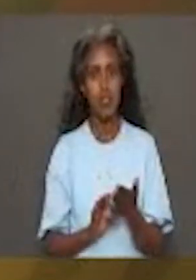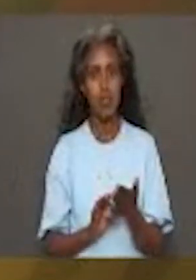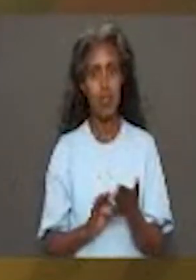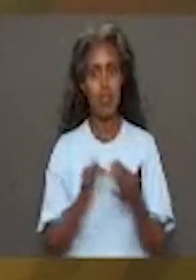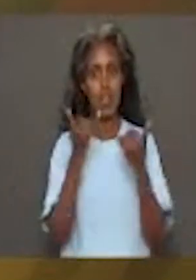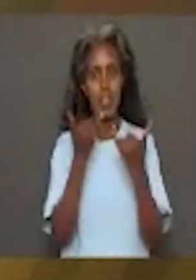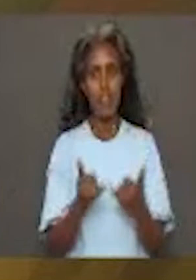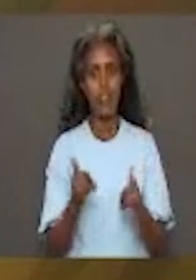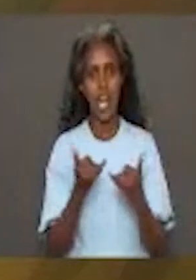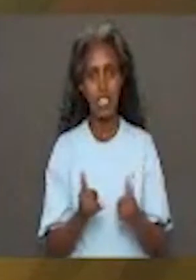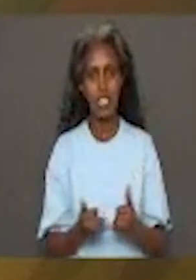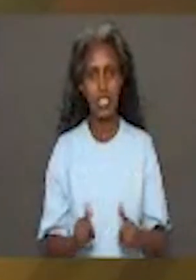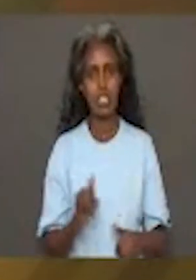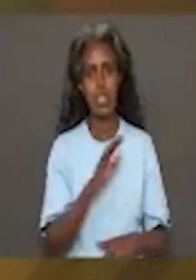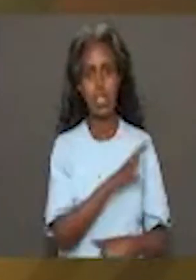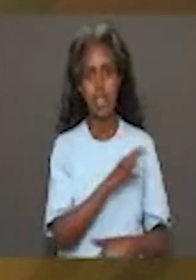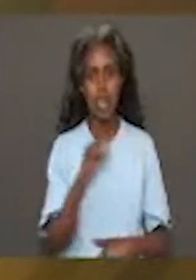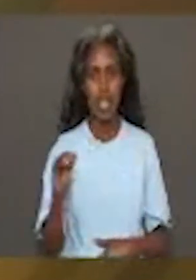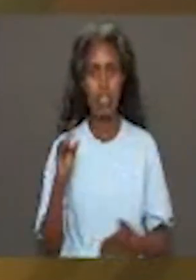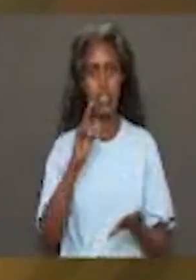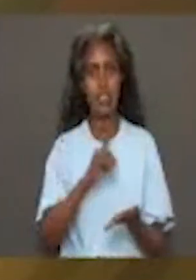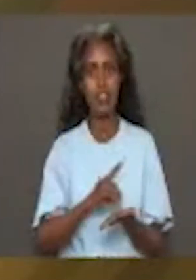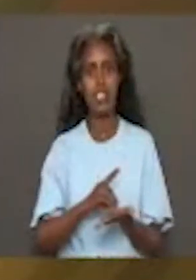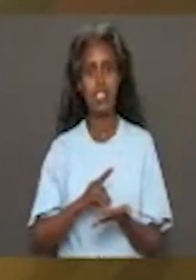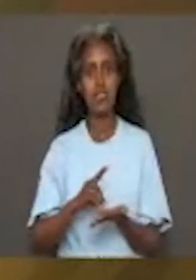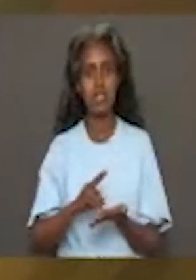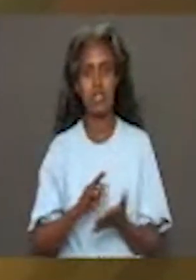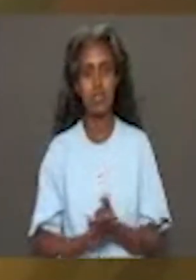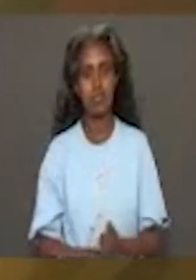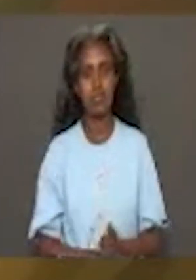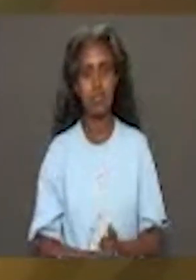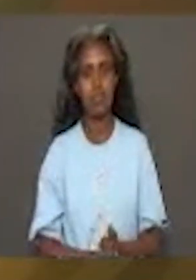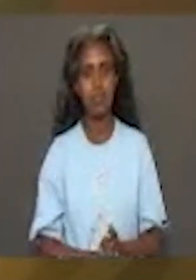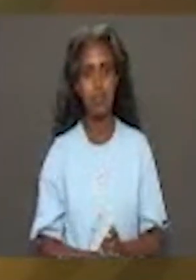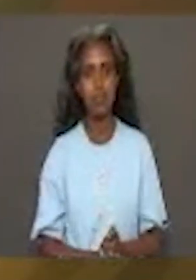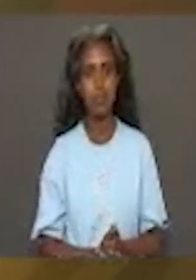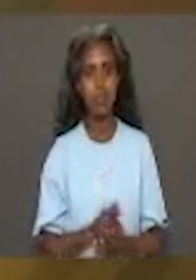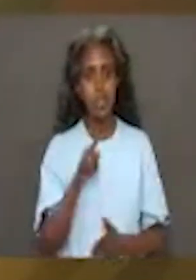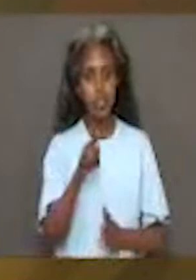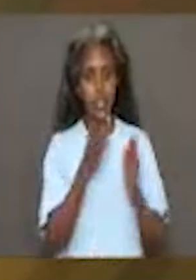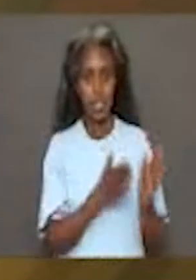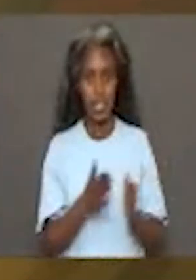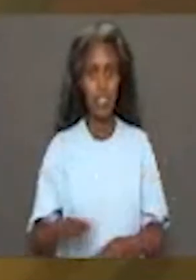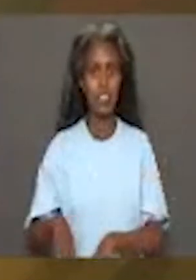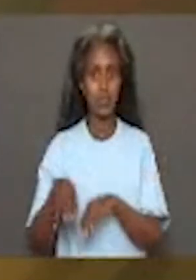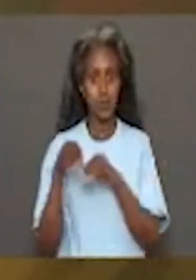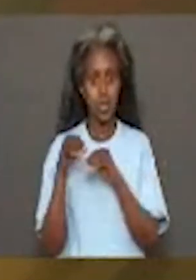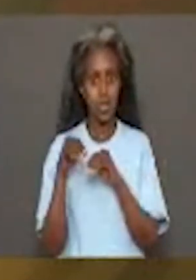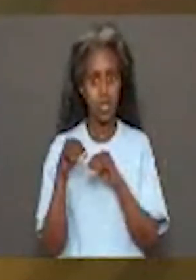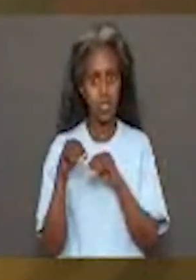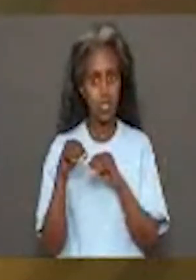of fractions and decimals. If you are ready,